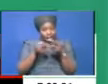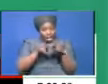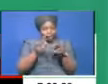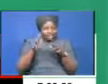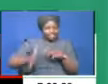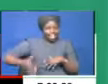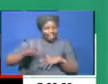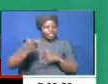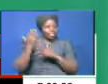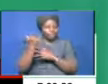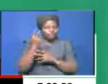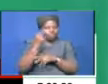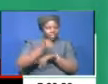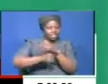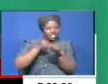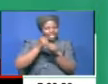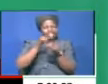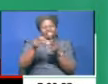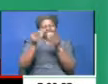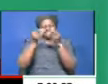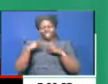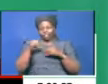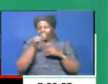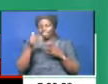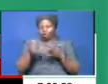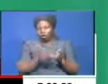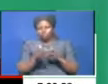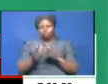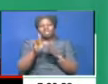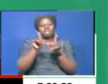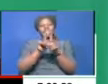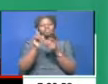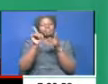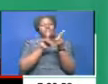opportunity for us at Safaricom to engage with our